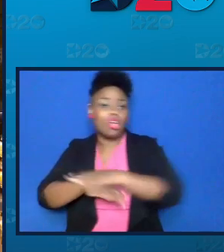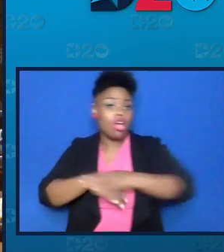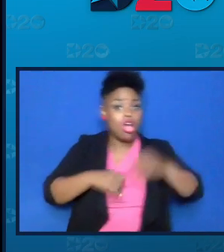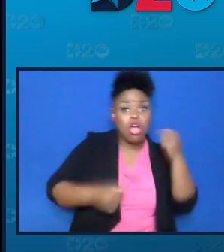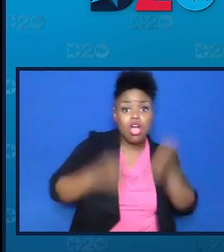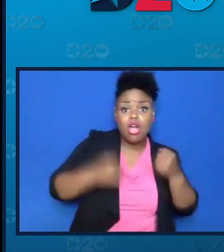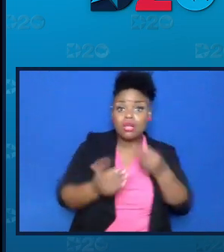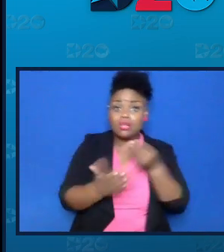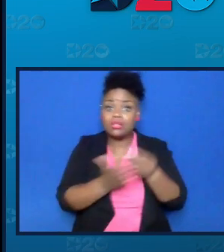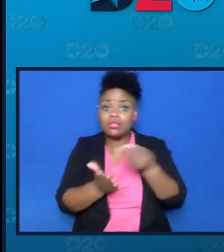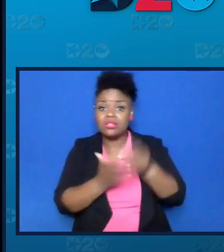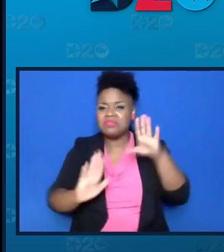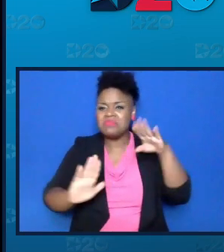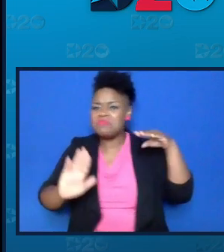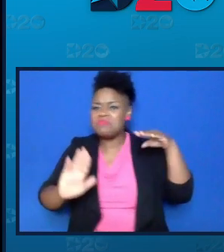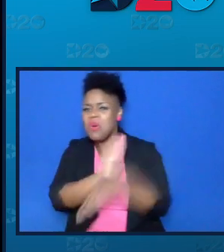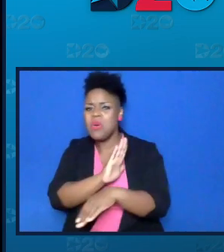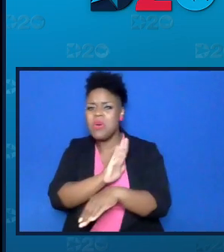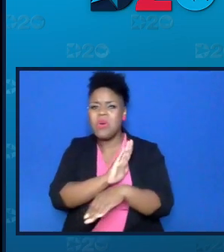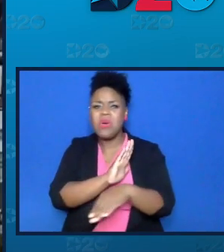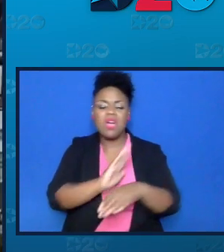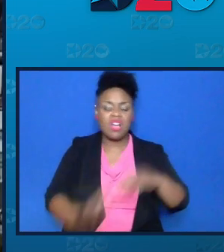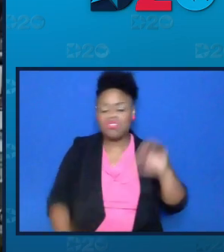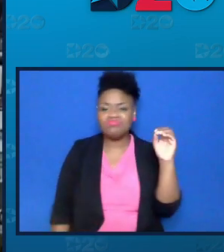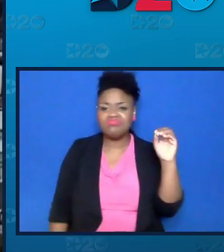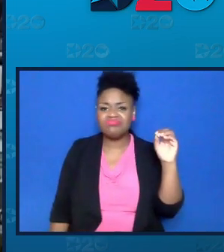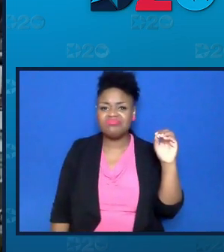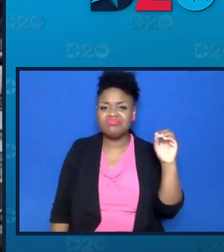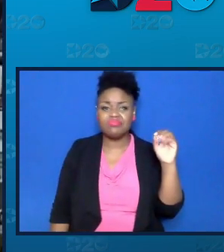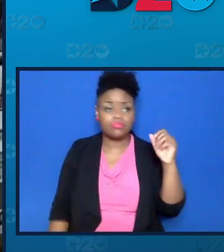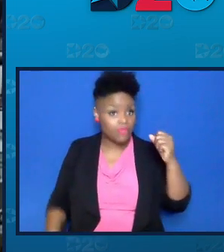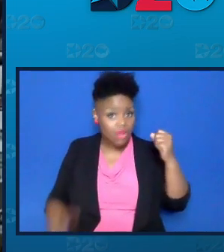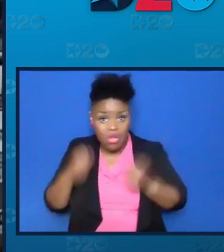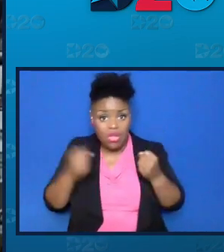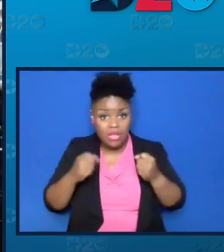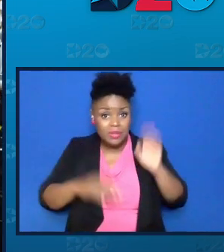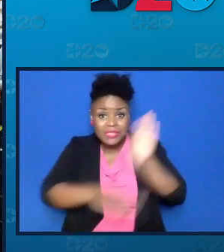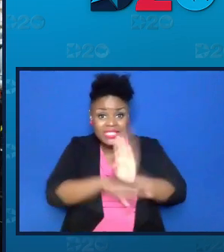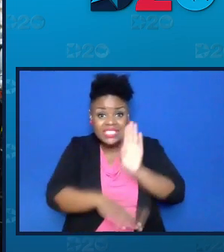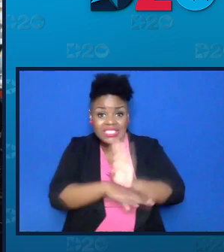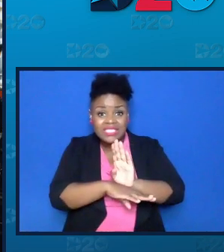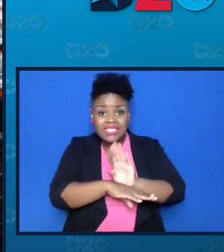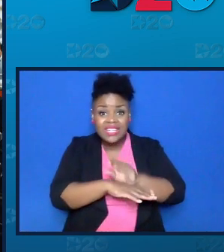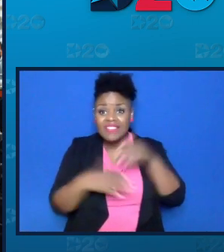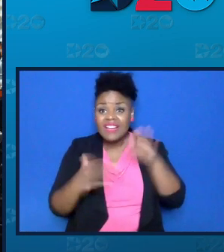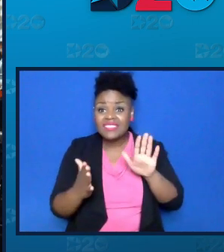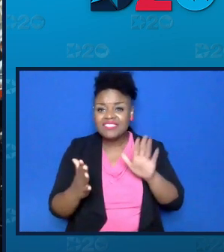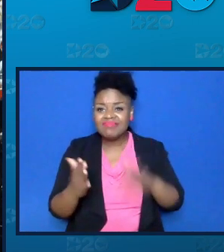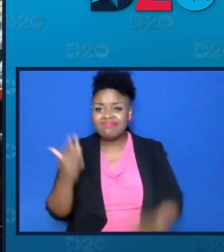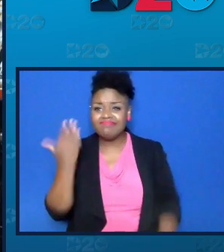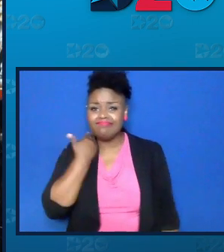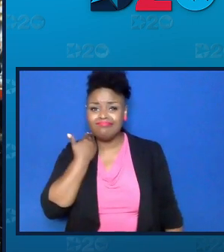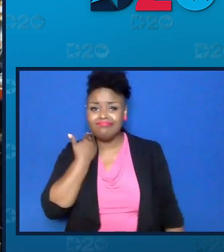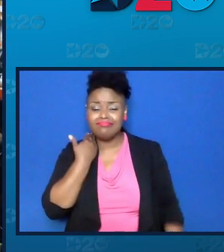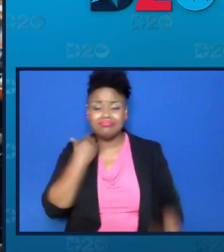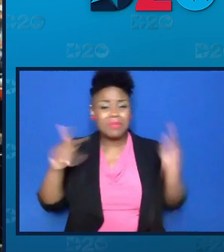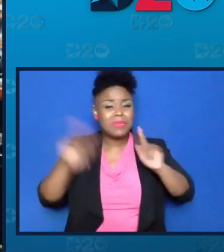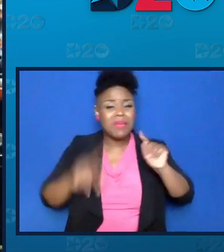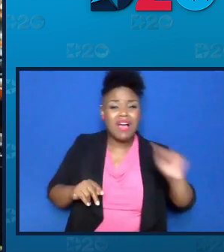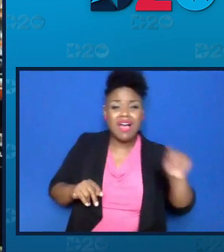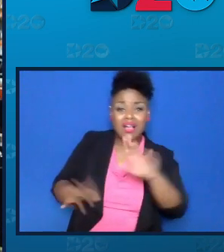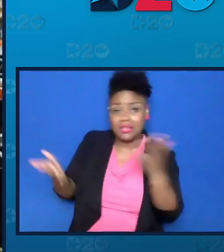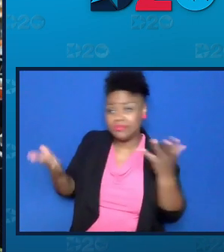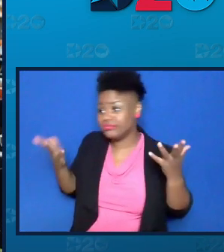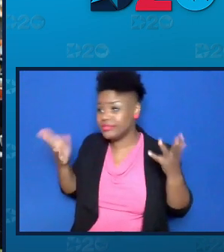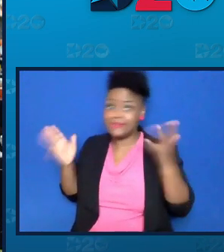zero levels. The auto companies faced bankruptcy, and many said, let them fail.